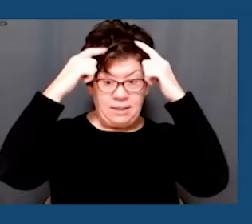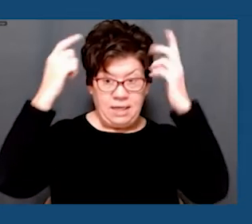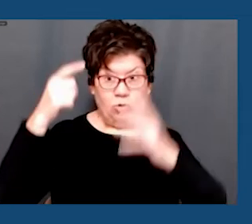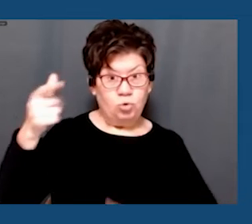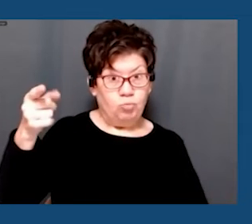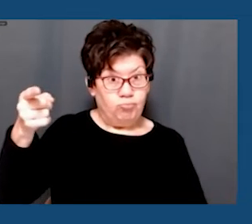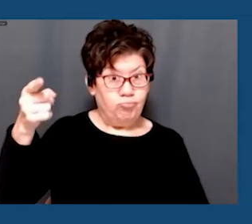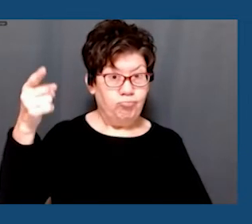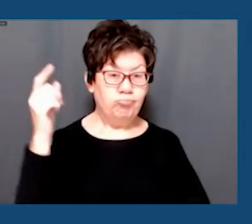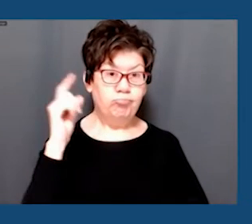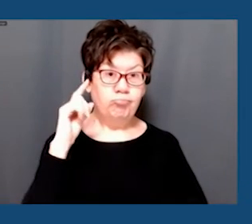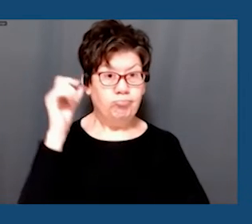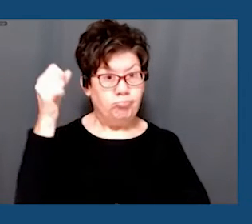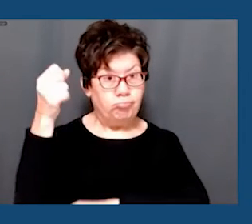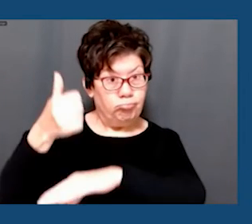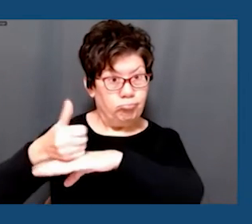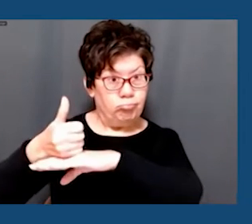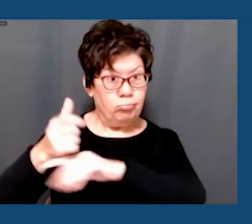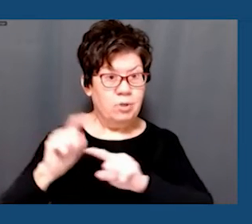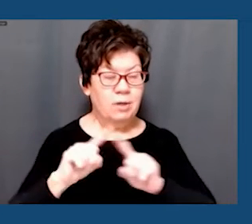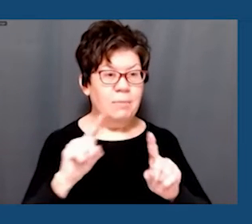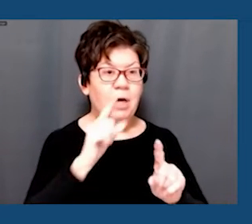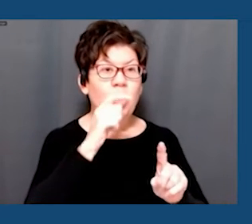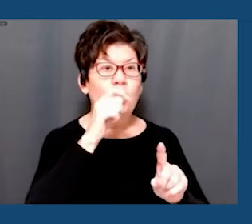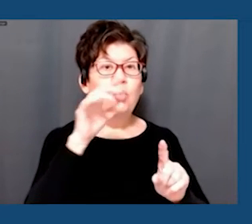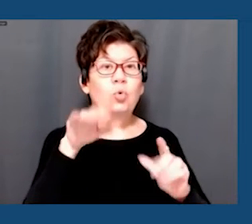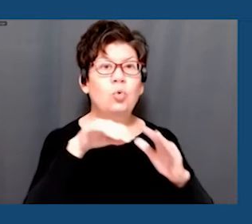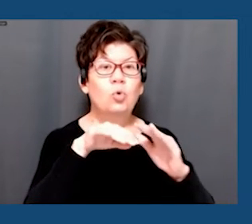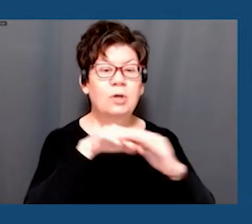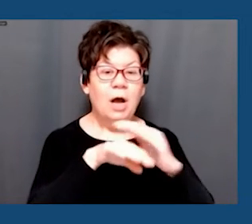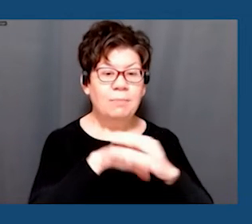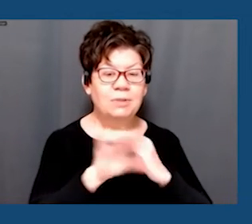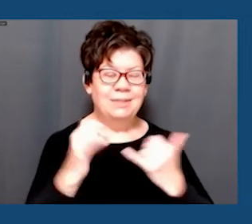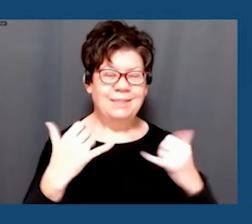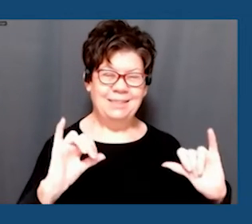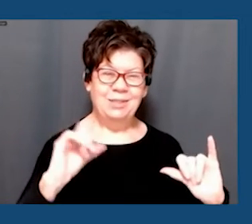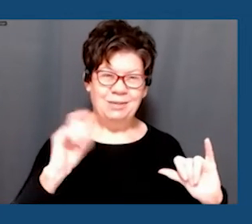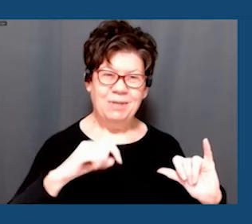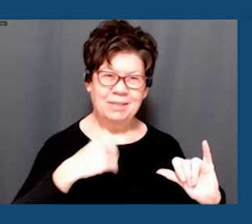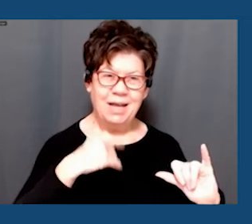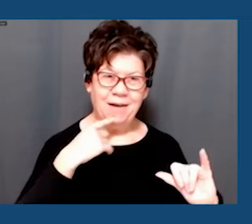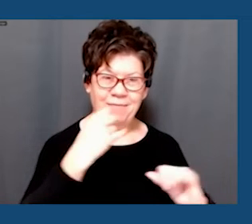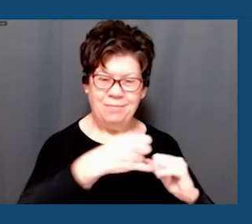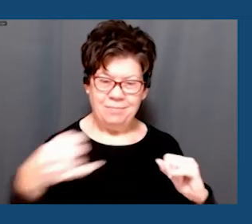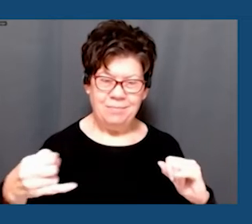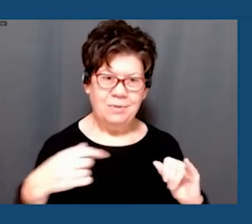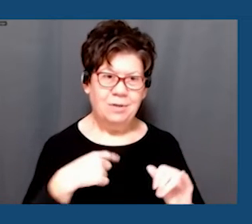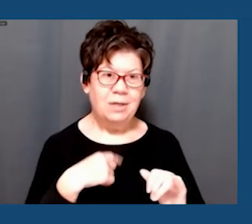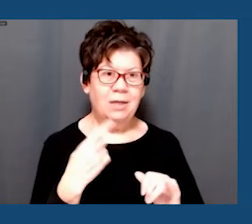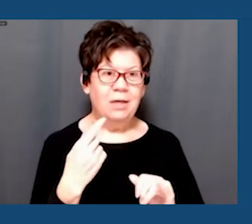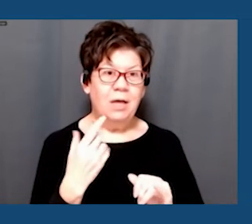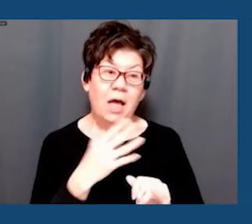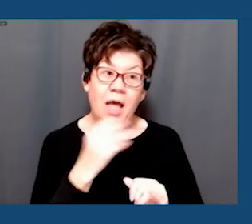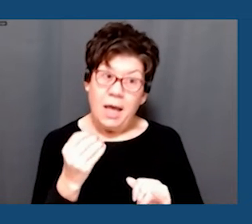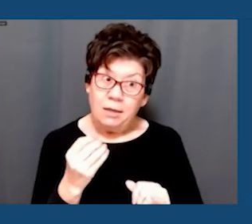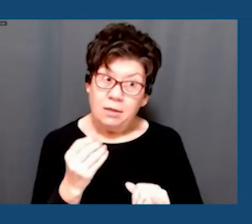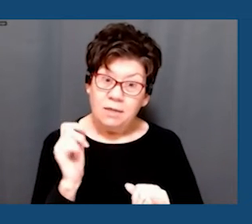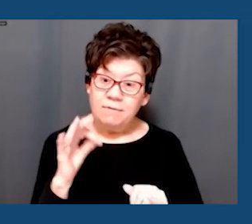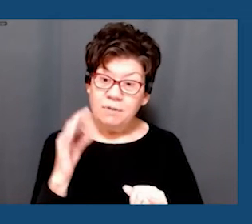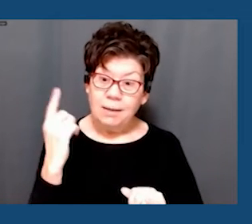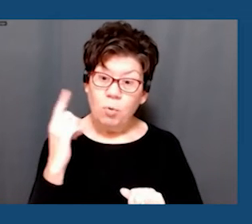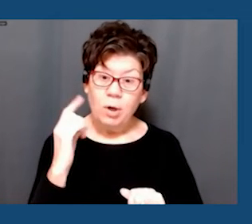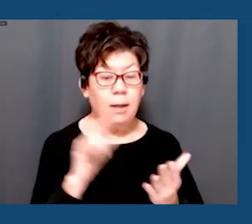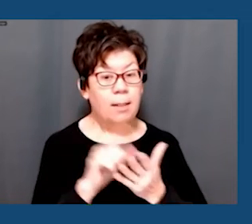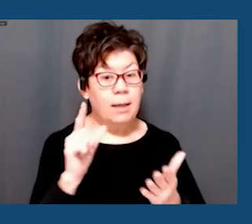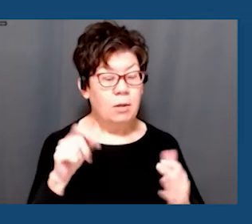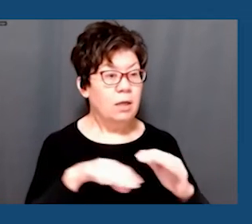at the border on who's able to come, and also more border security for those who are going to breach the border and come illegally. The people who